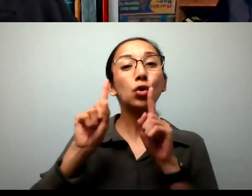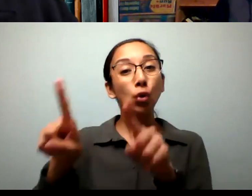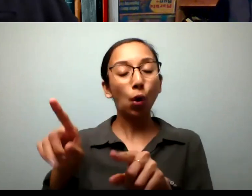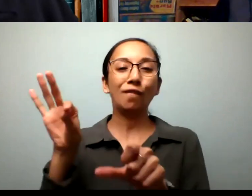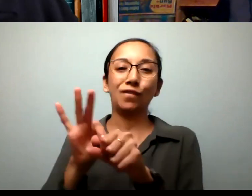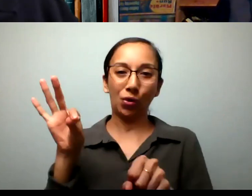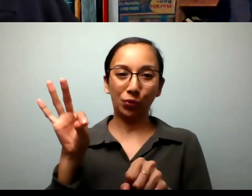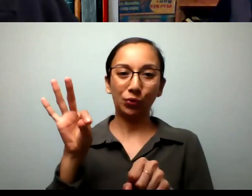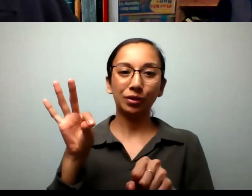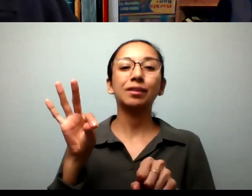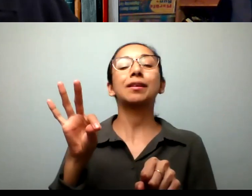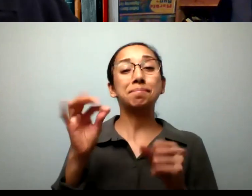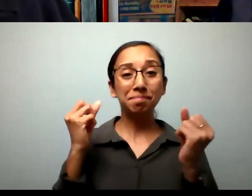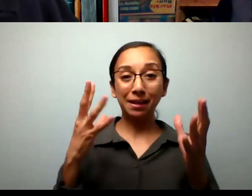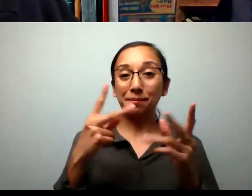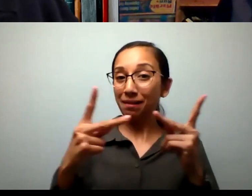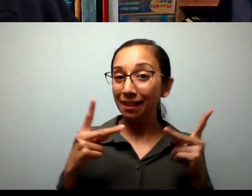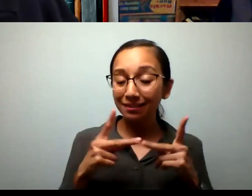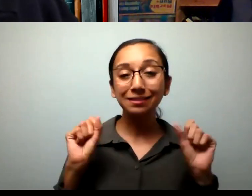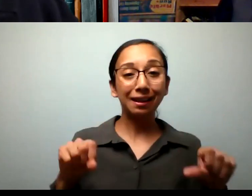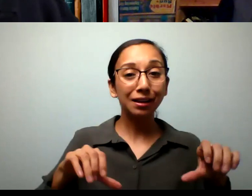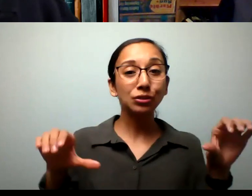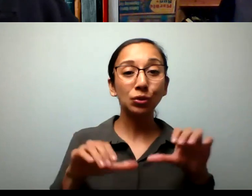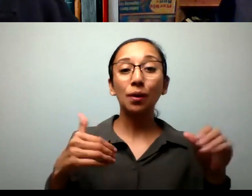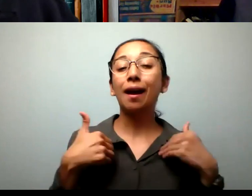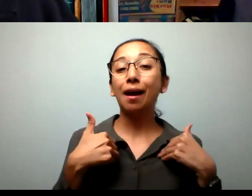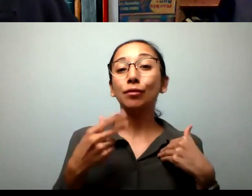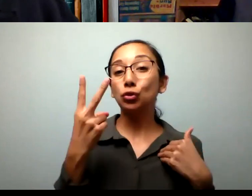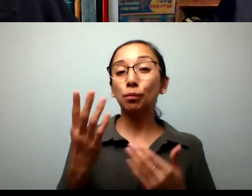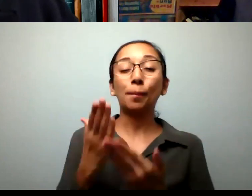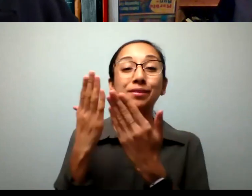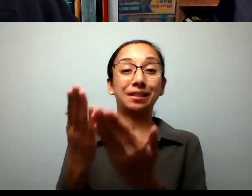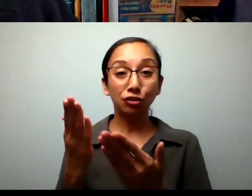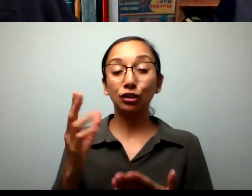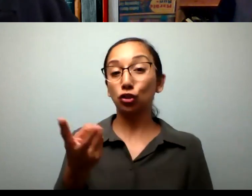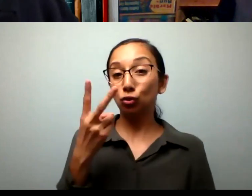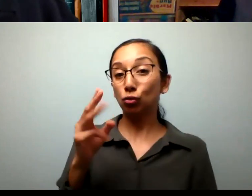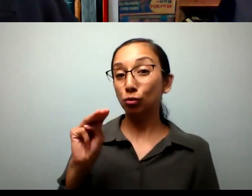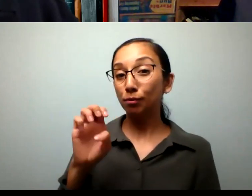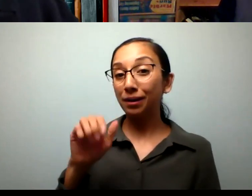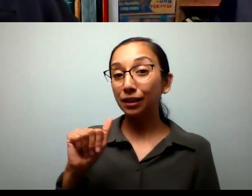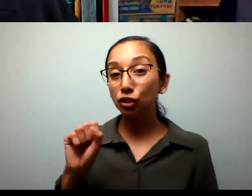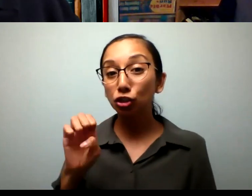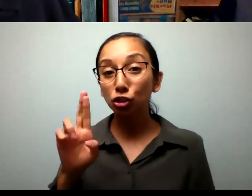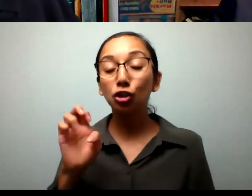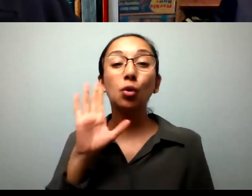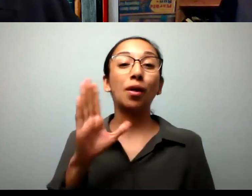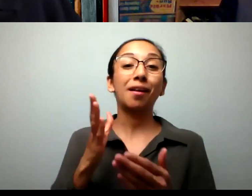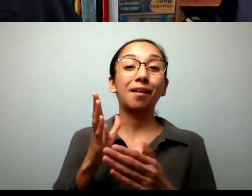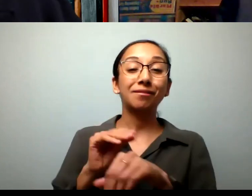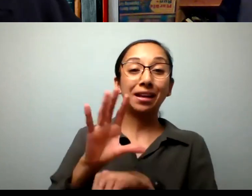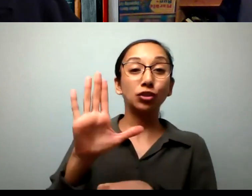vote. There are places to do that. We have 2 propositions and measures that affect your schools. One is